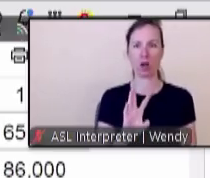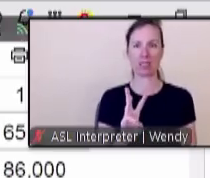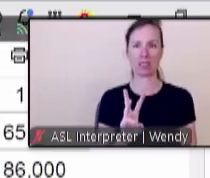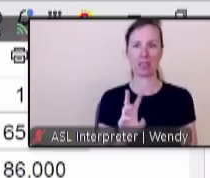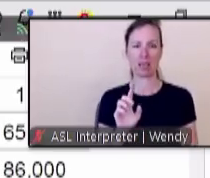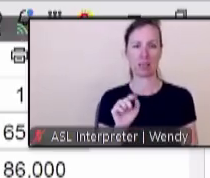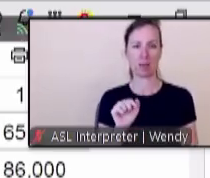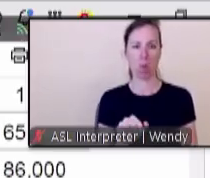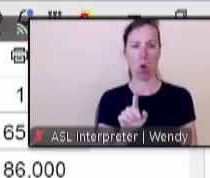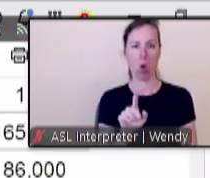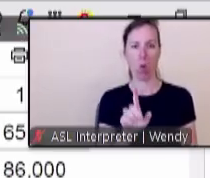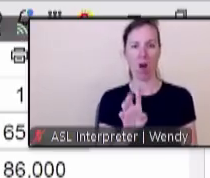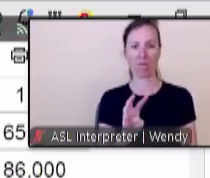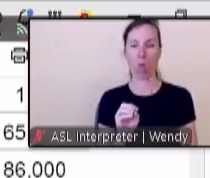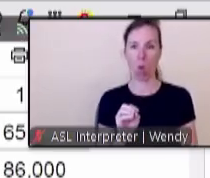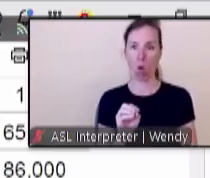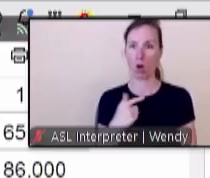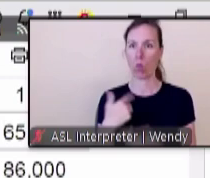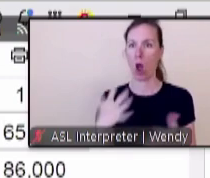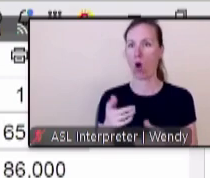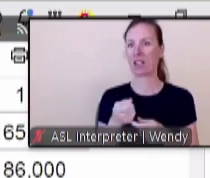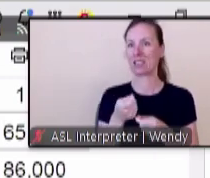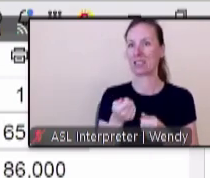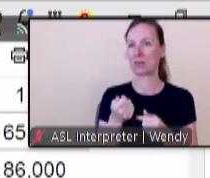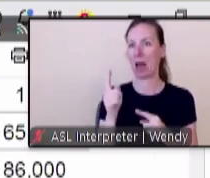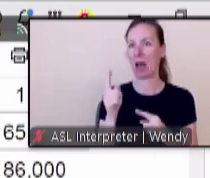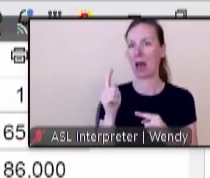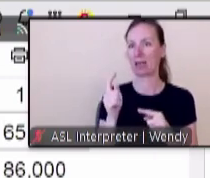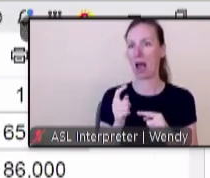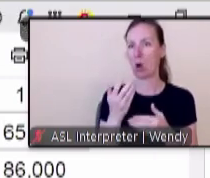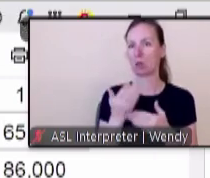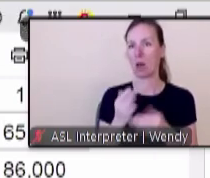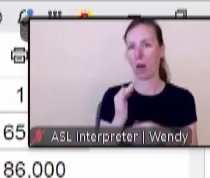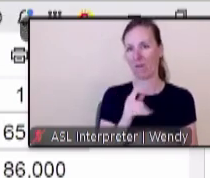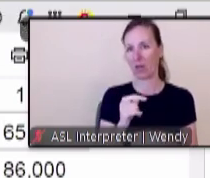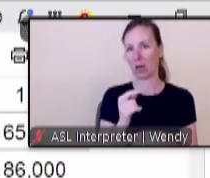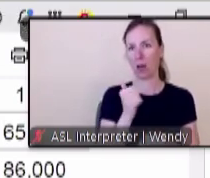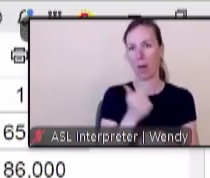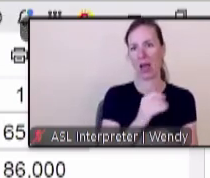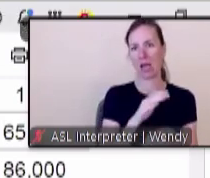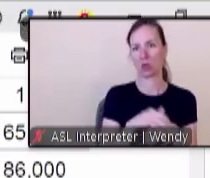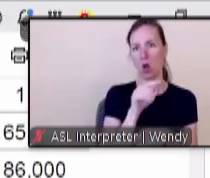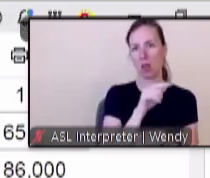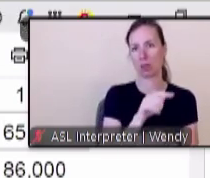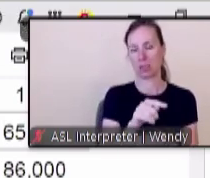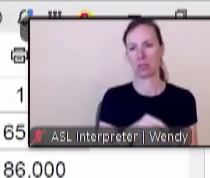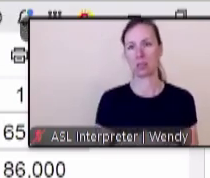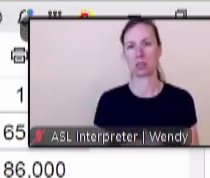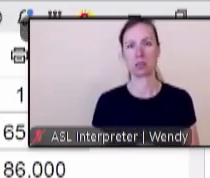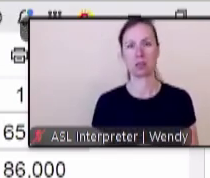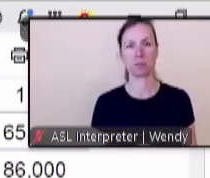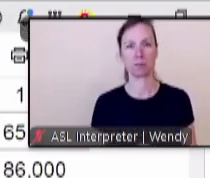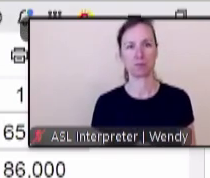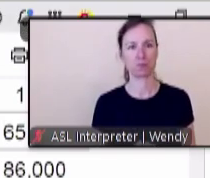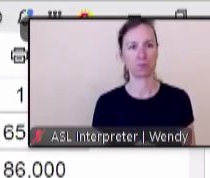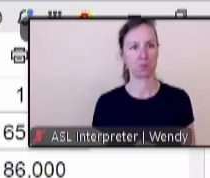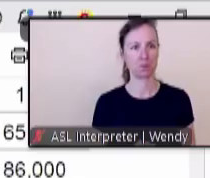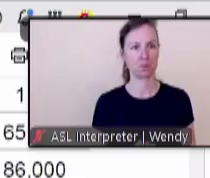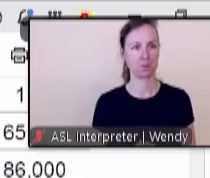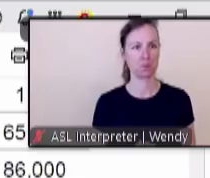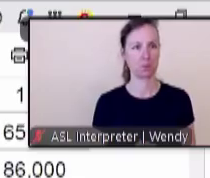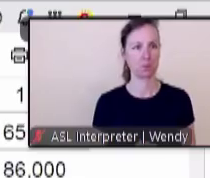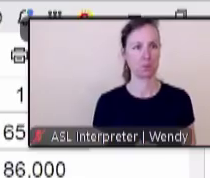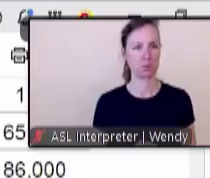already started to spend down some of that based off of this. Mm-hmm. So, I'll have to tell